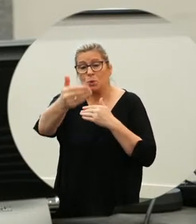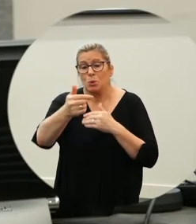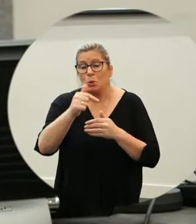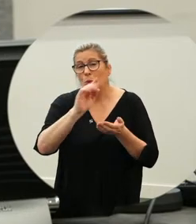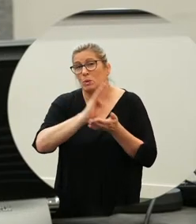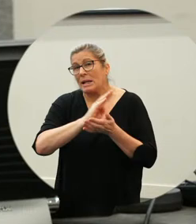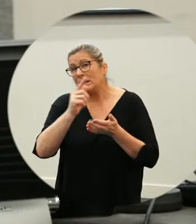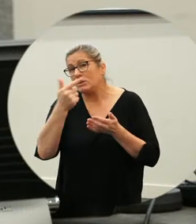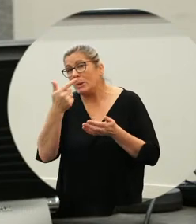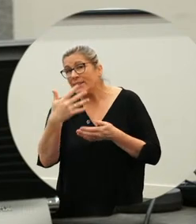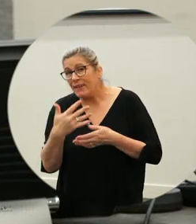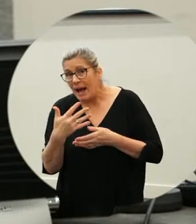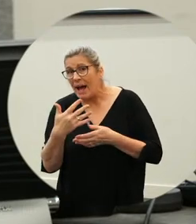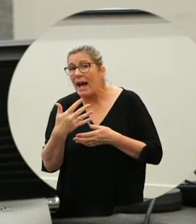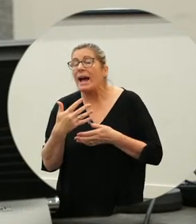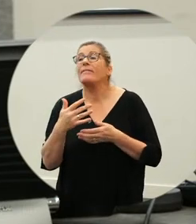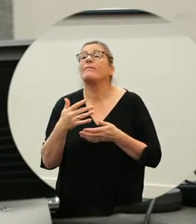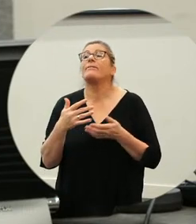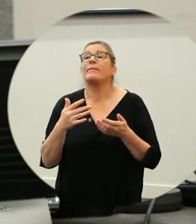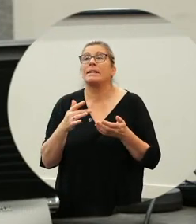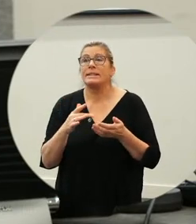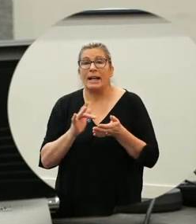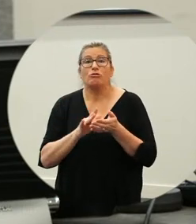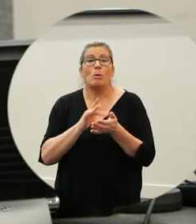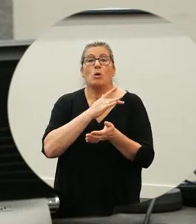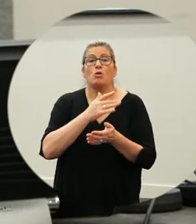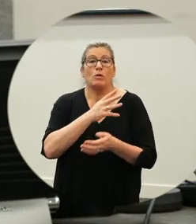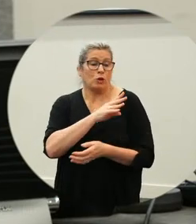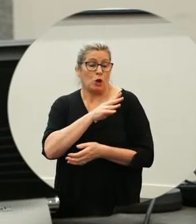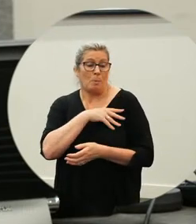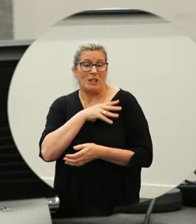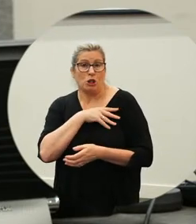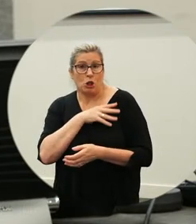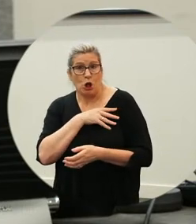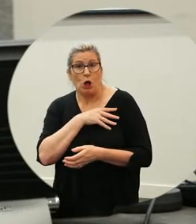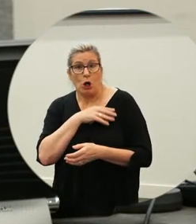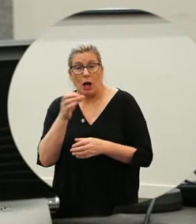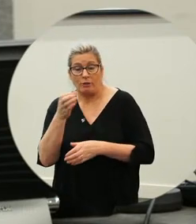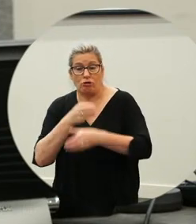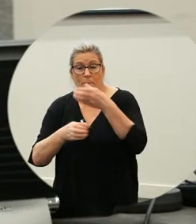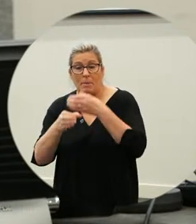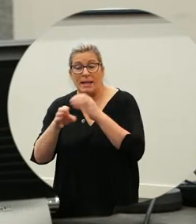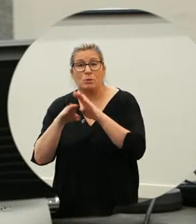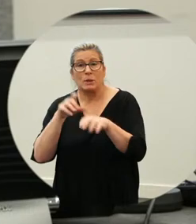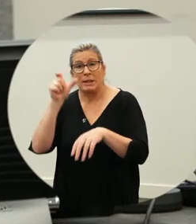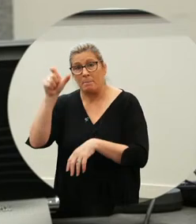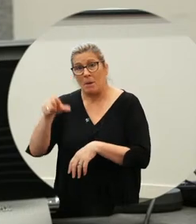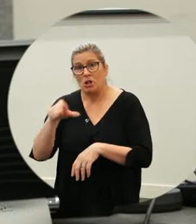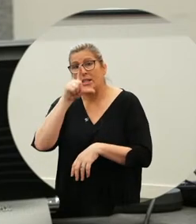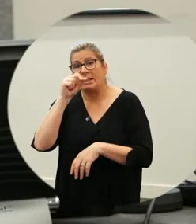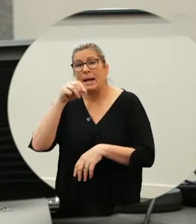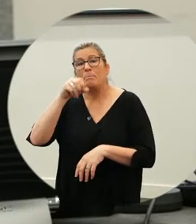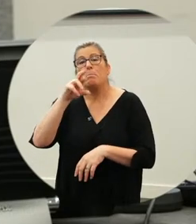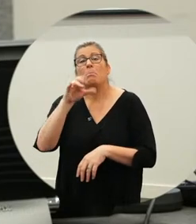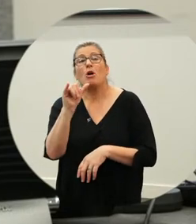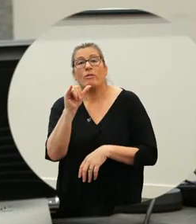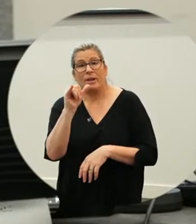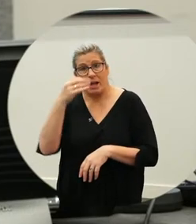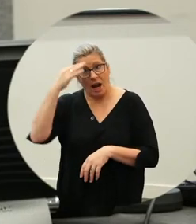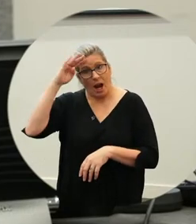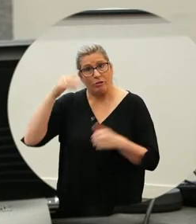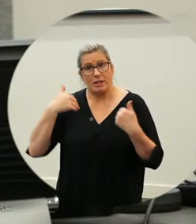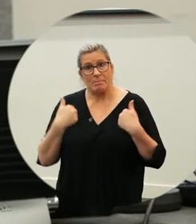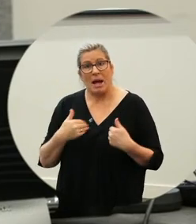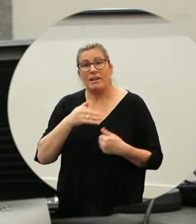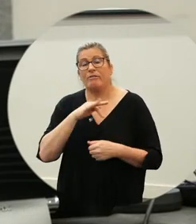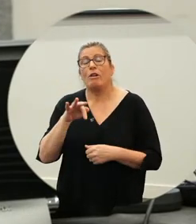1925. They removed the commissioner and they put in a fellow called Murphy, an Irishman from